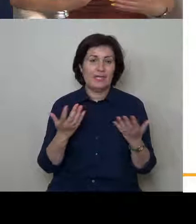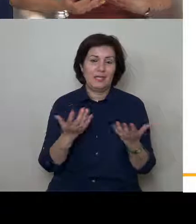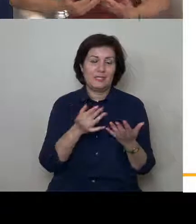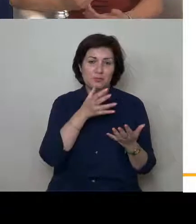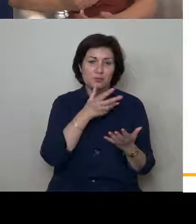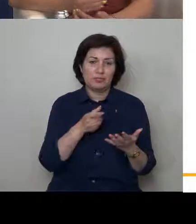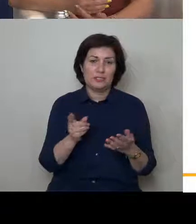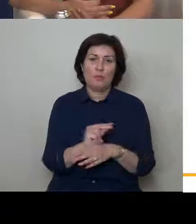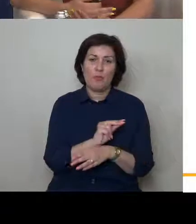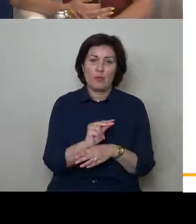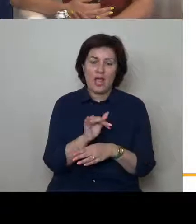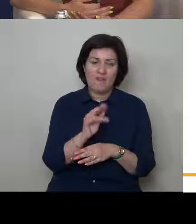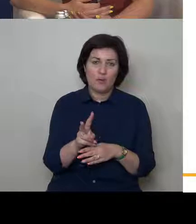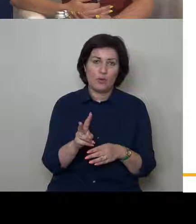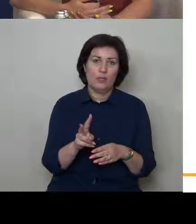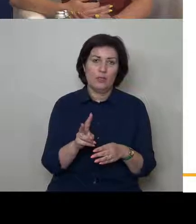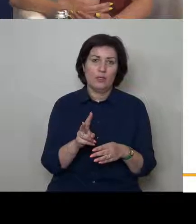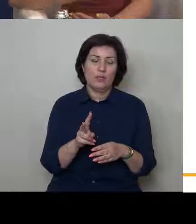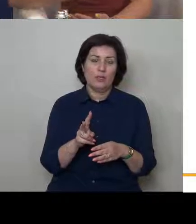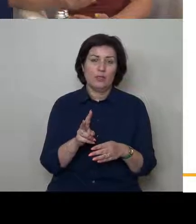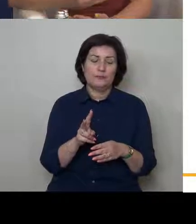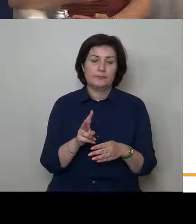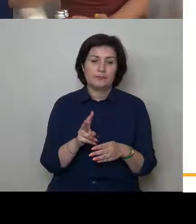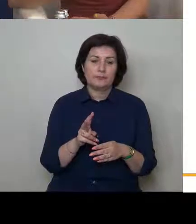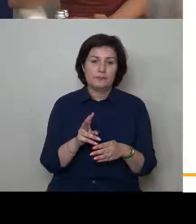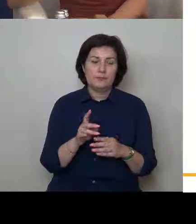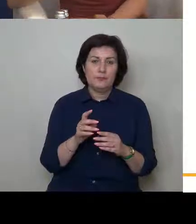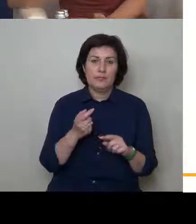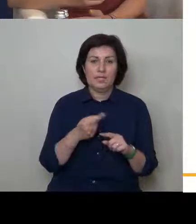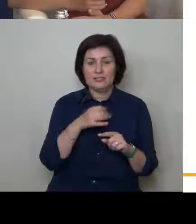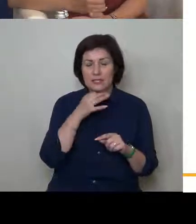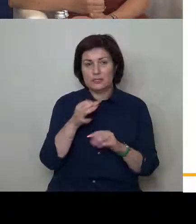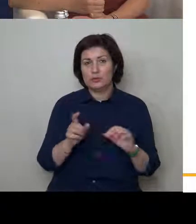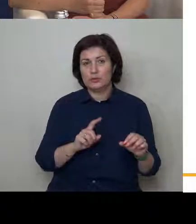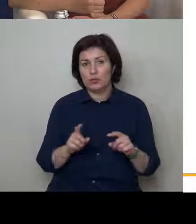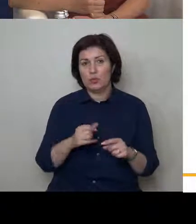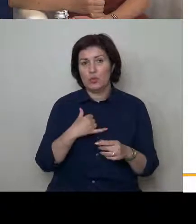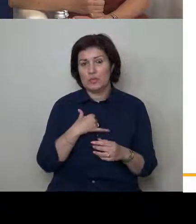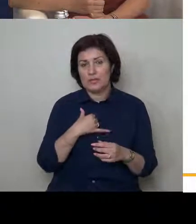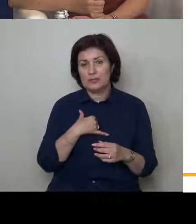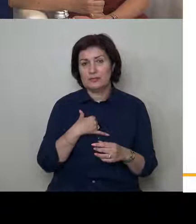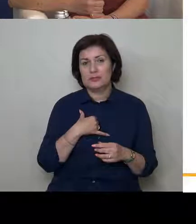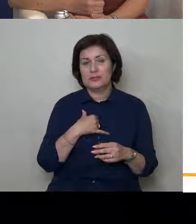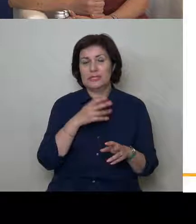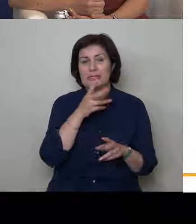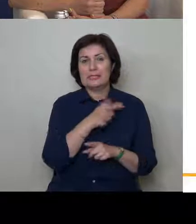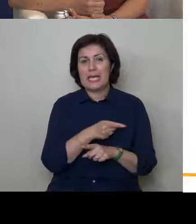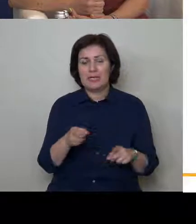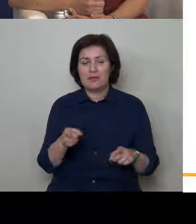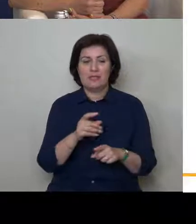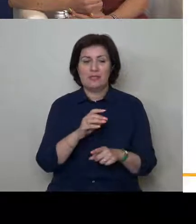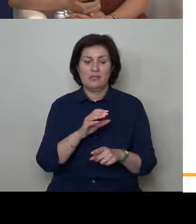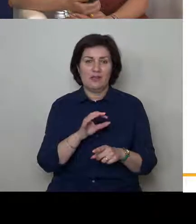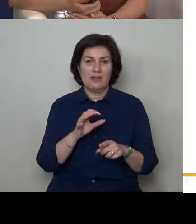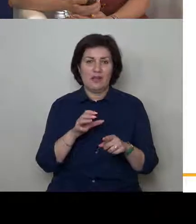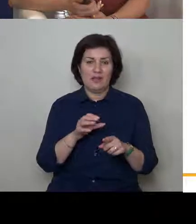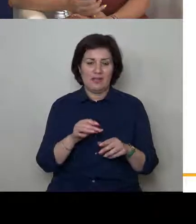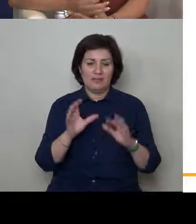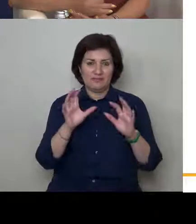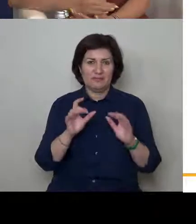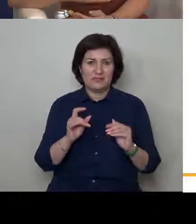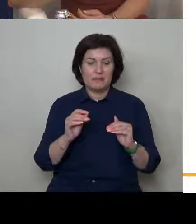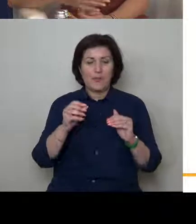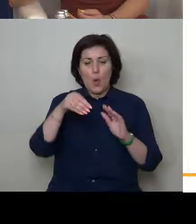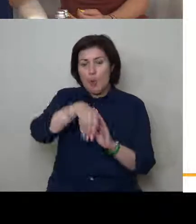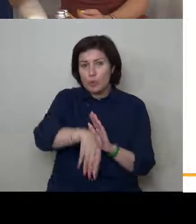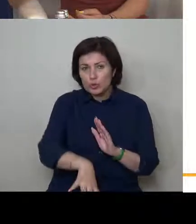box, but in the process of amending the code,